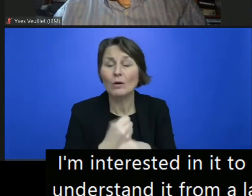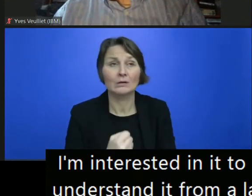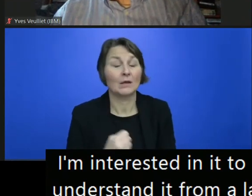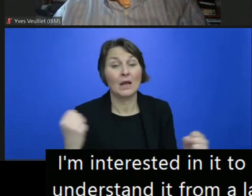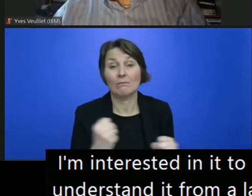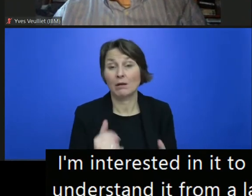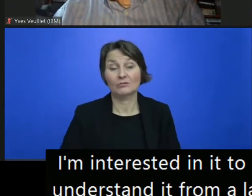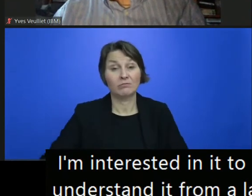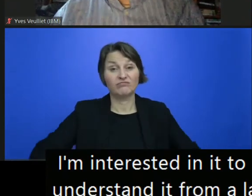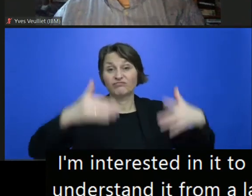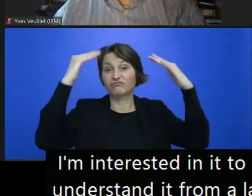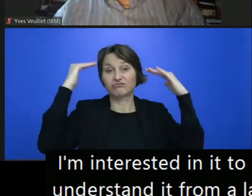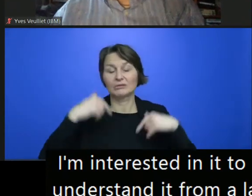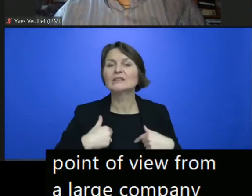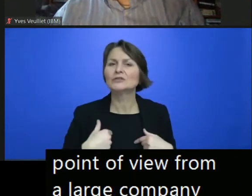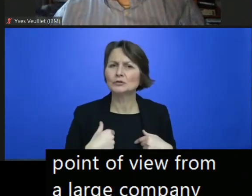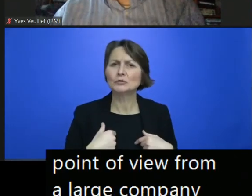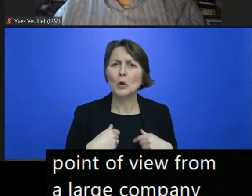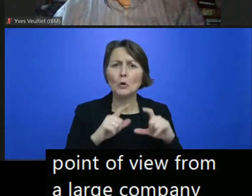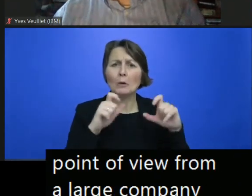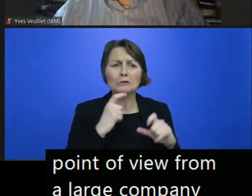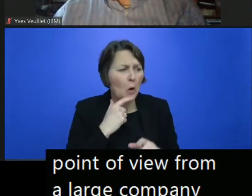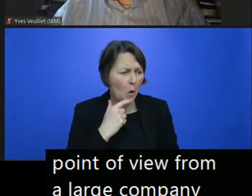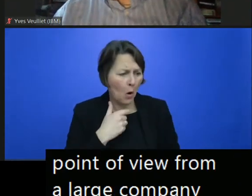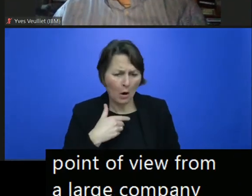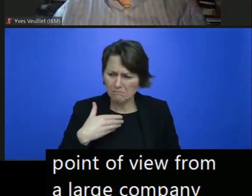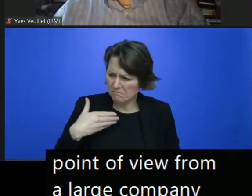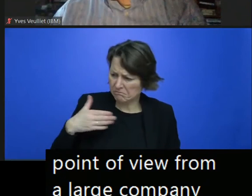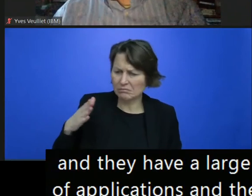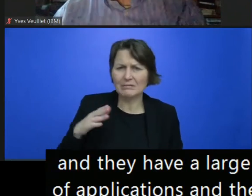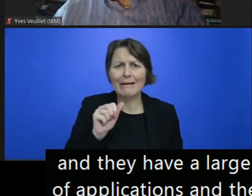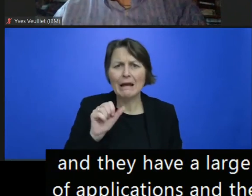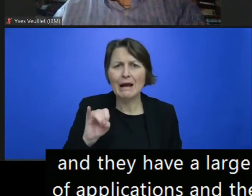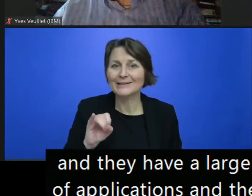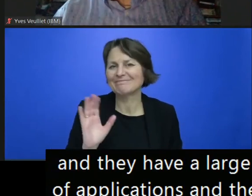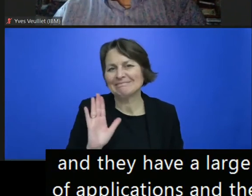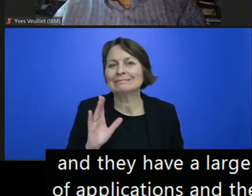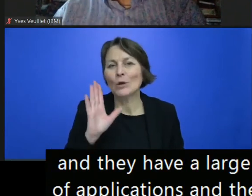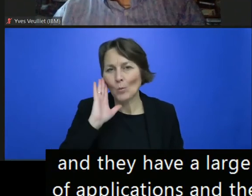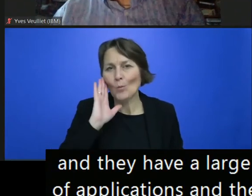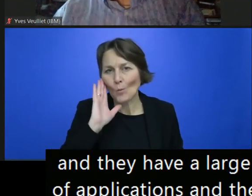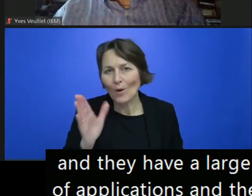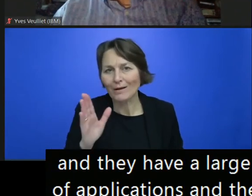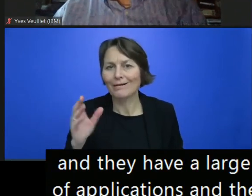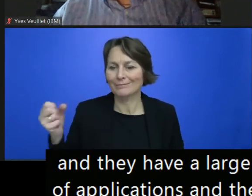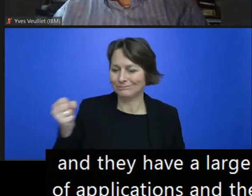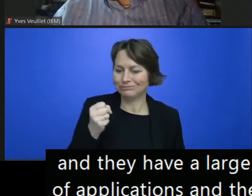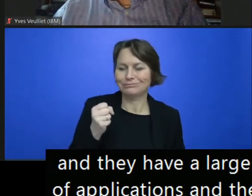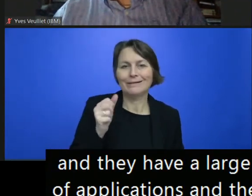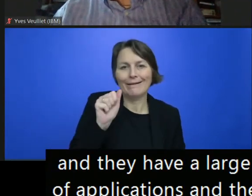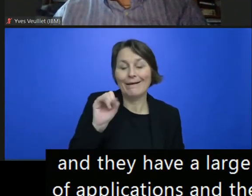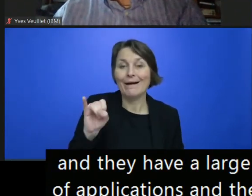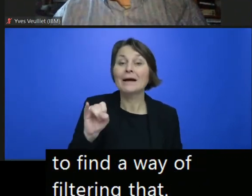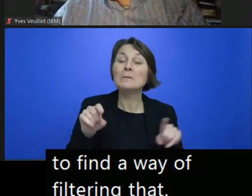use the software. We have seen some companies deciding in the meantime to sort of at least put it on hold, no longer to use it again because they are aware